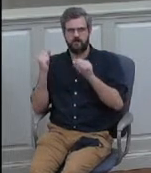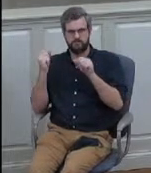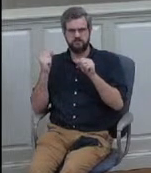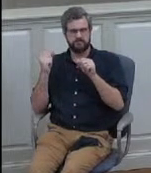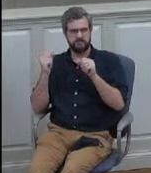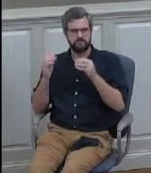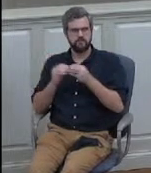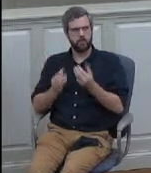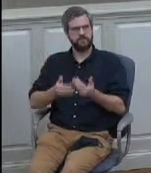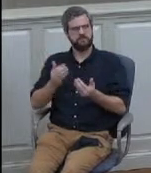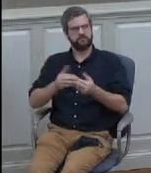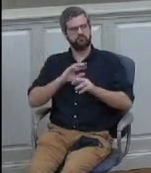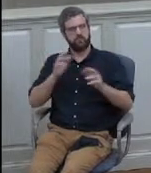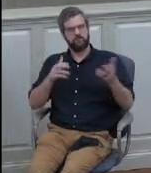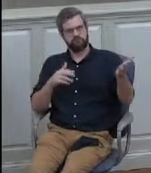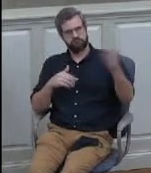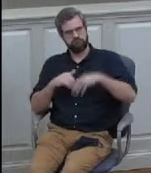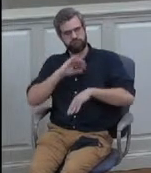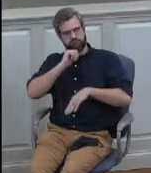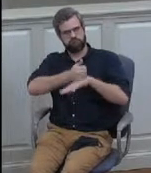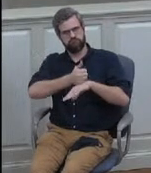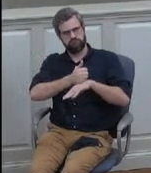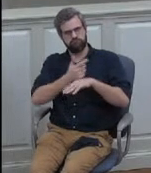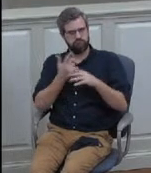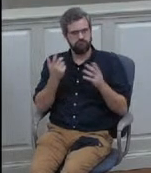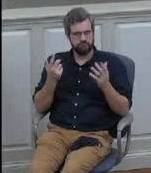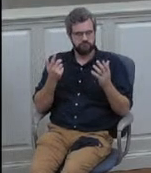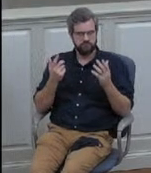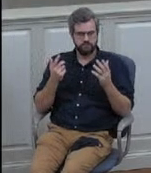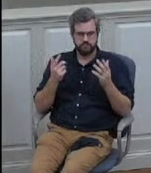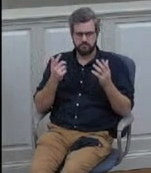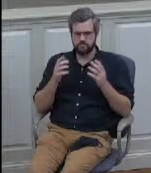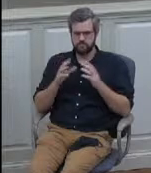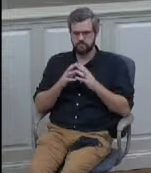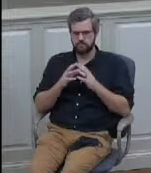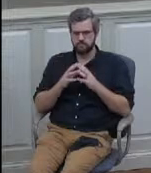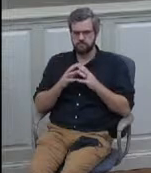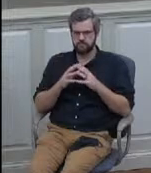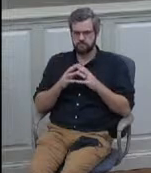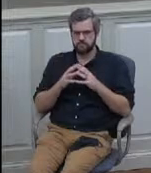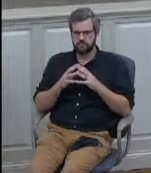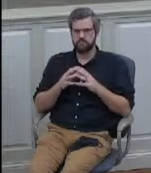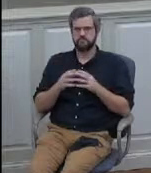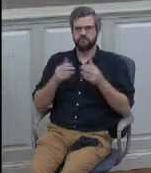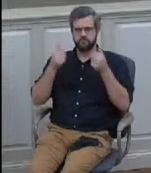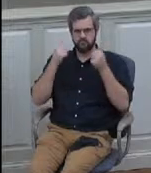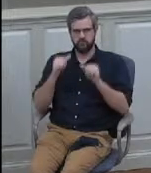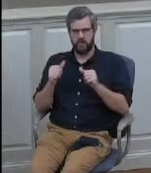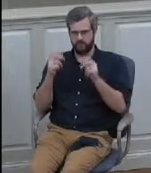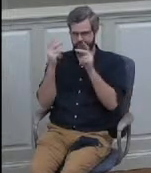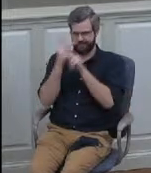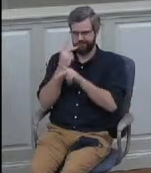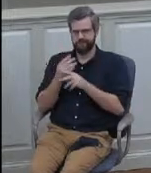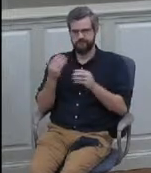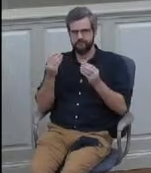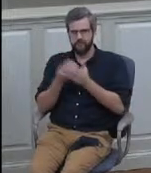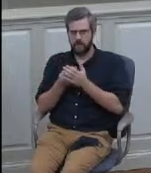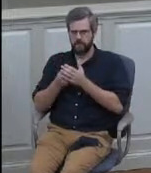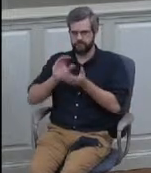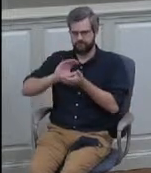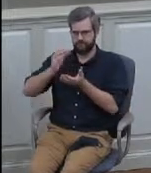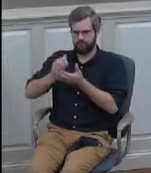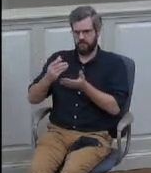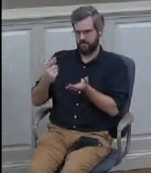mobile and ready to act to that. So we're going to try to get to a number and discuss that during the